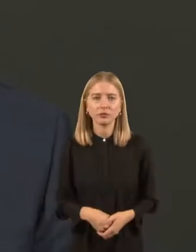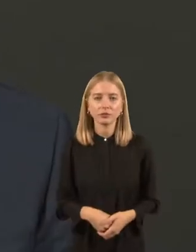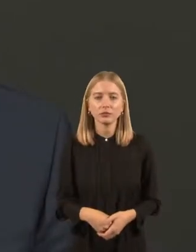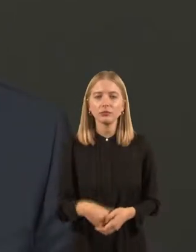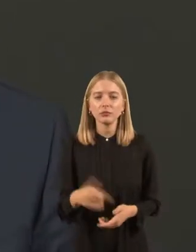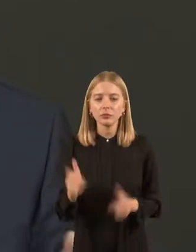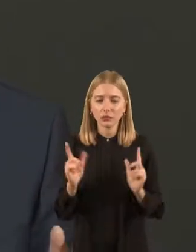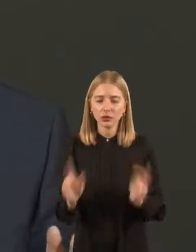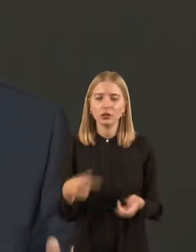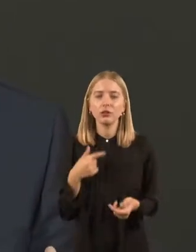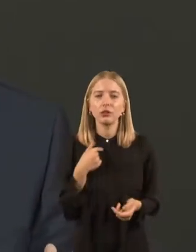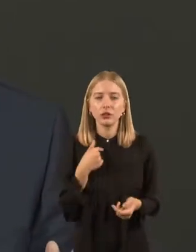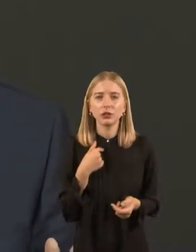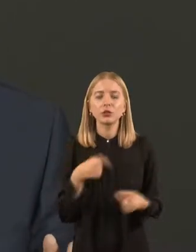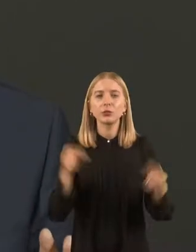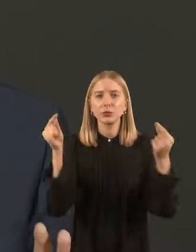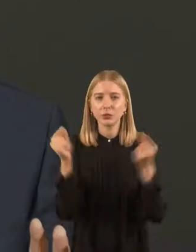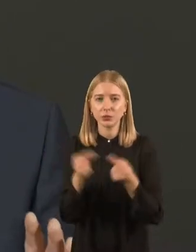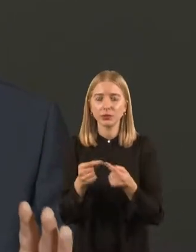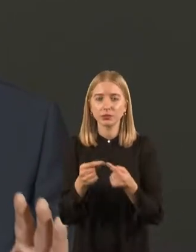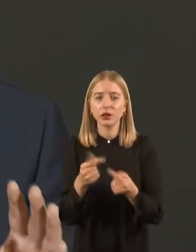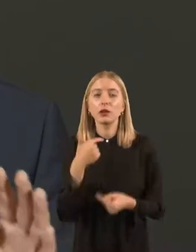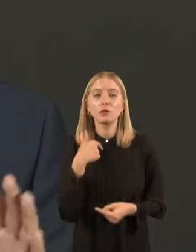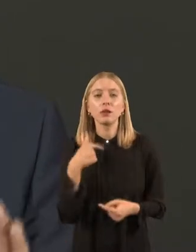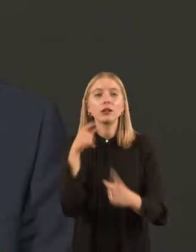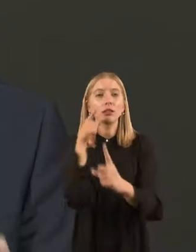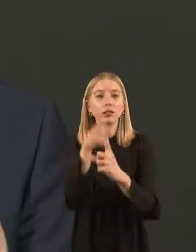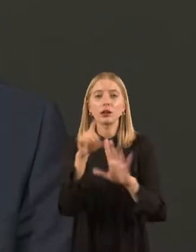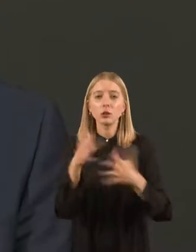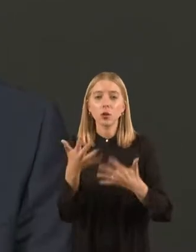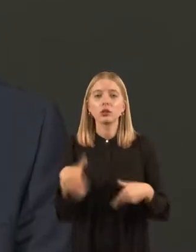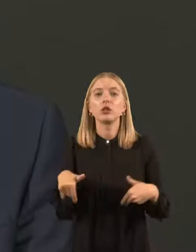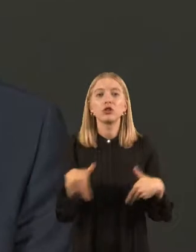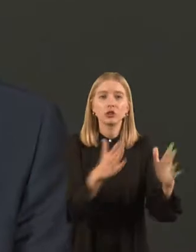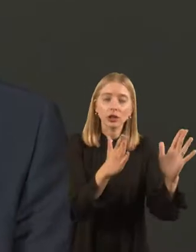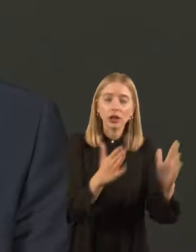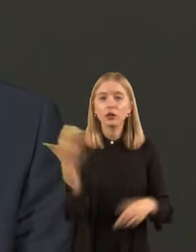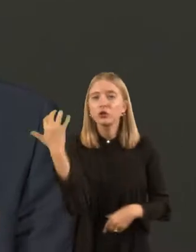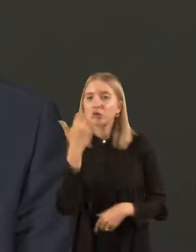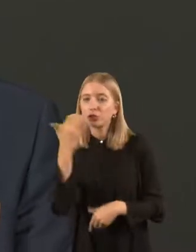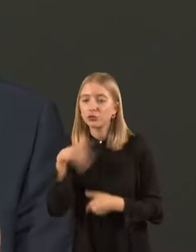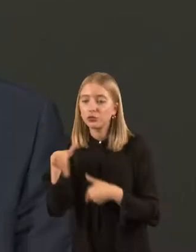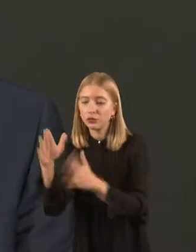need a little bit of more efforts.